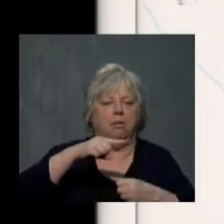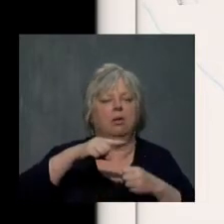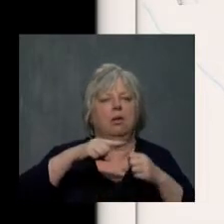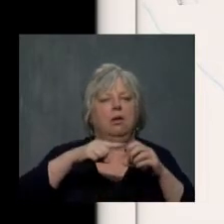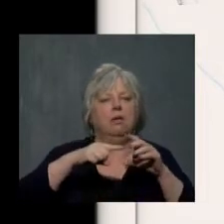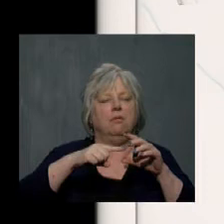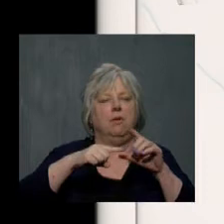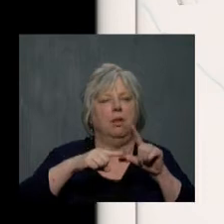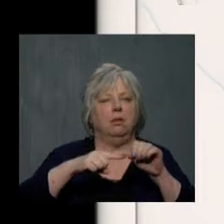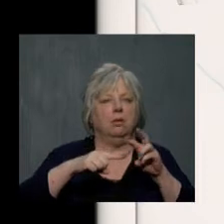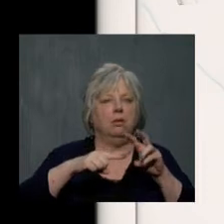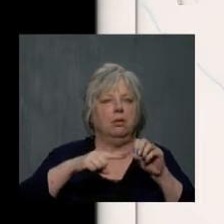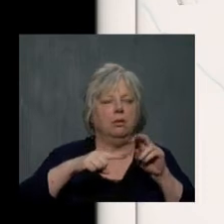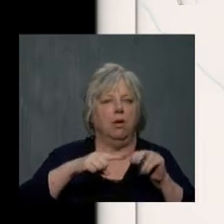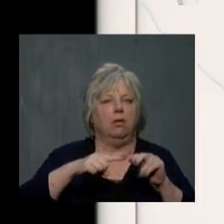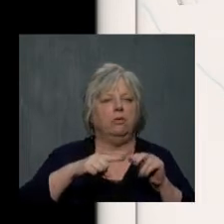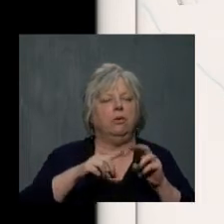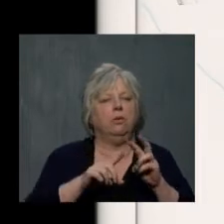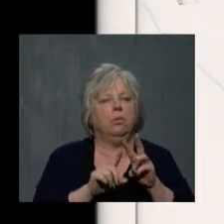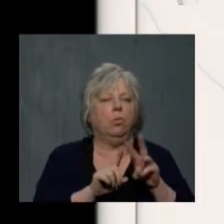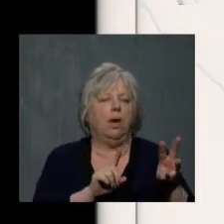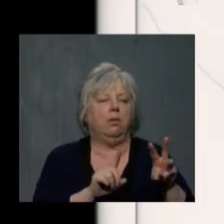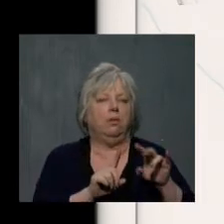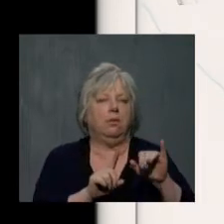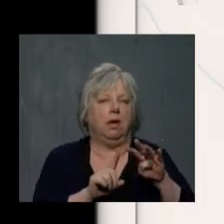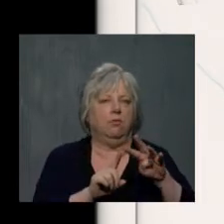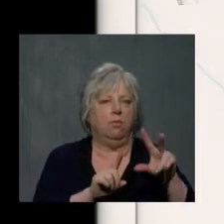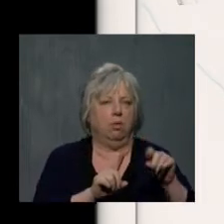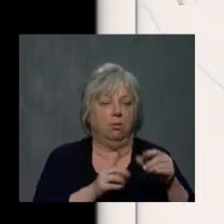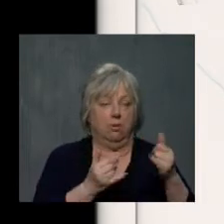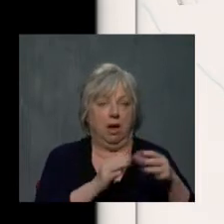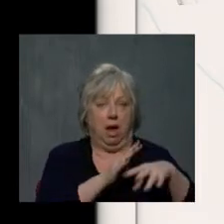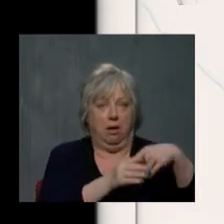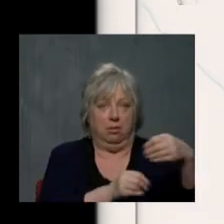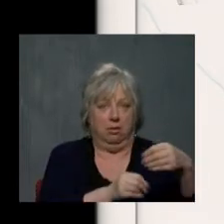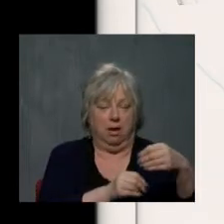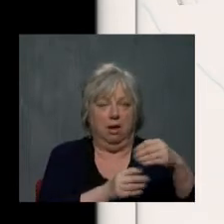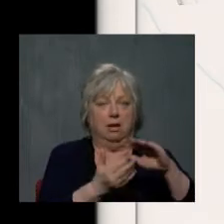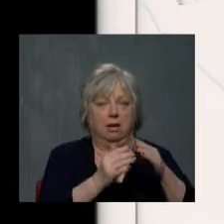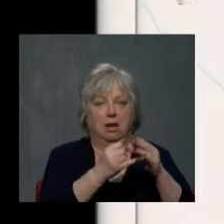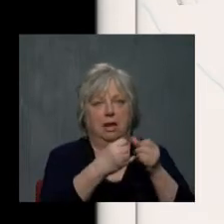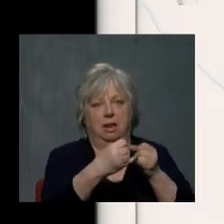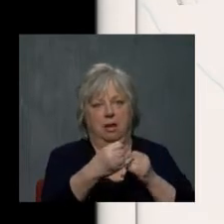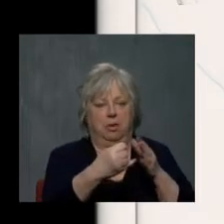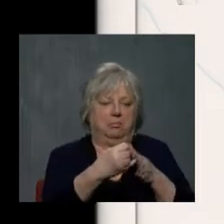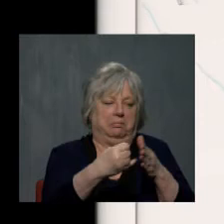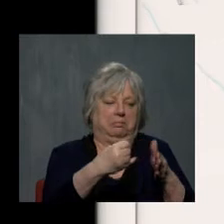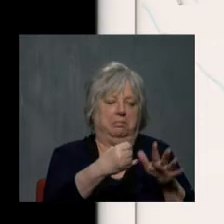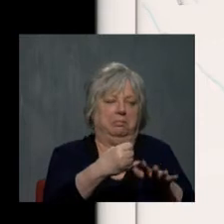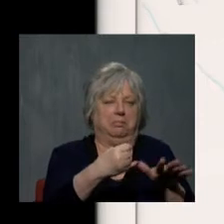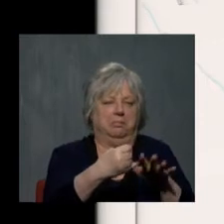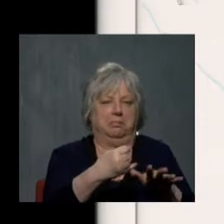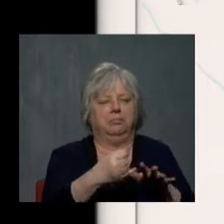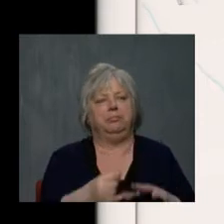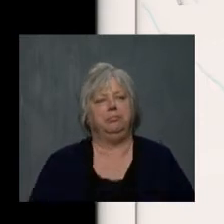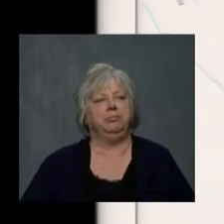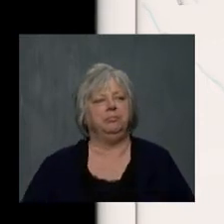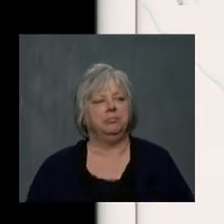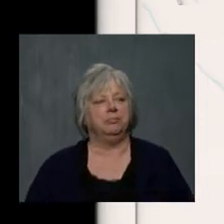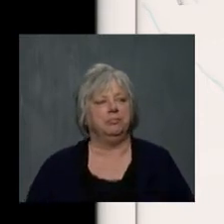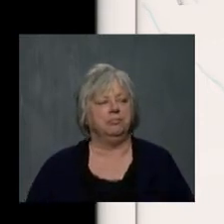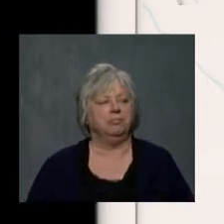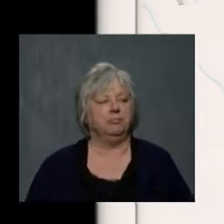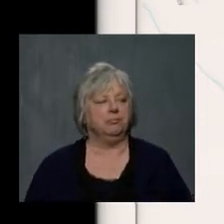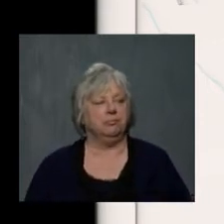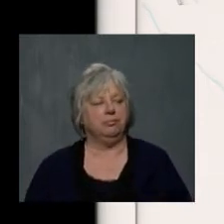430. And it's outside the city right now. You can kind of see the settlements as adjacent to the property on the east and on the west and on the